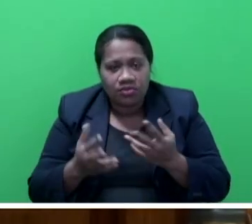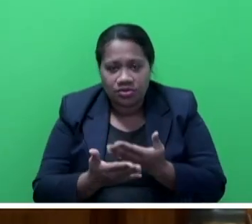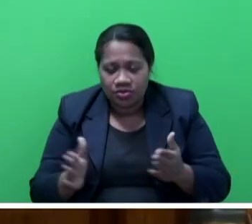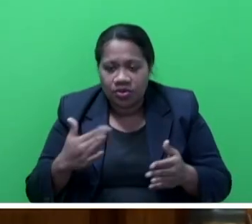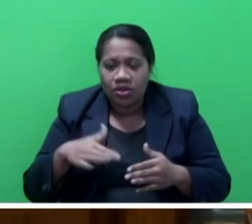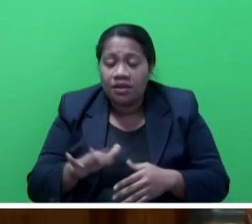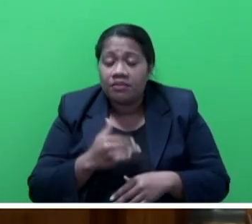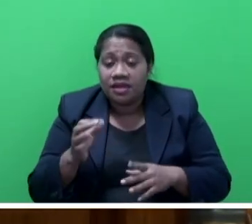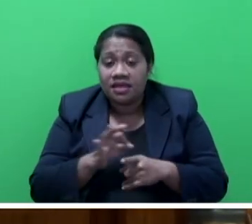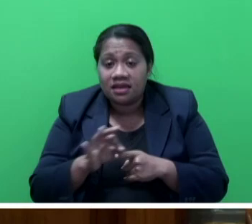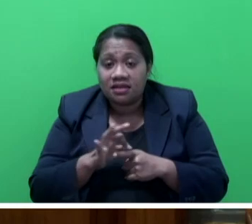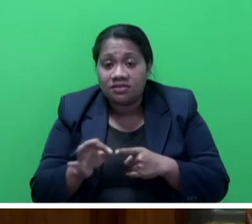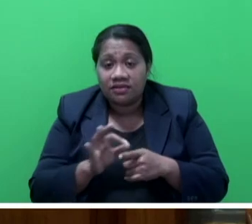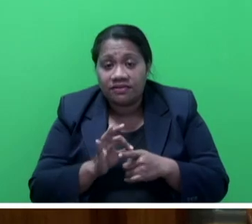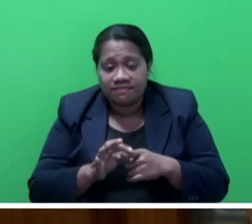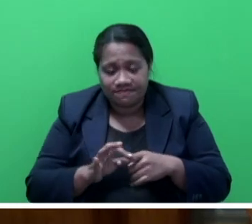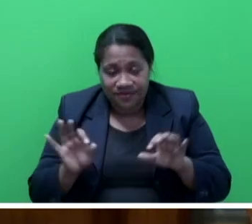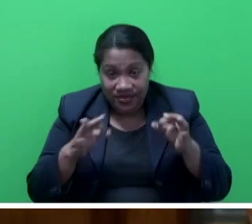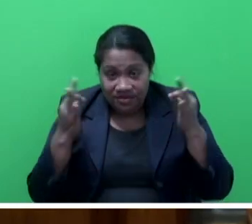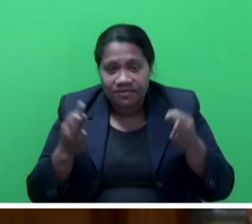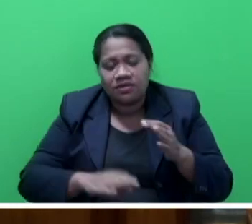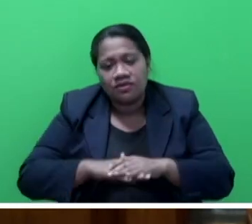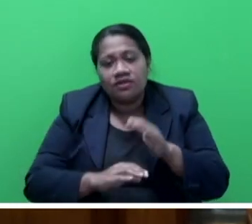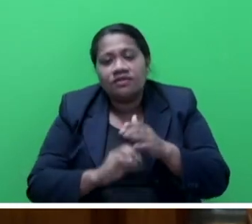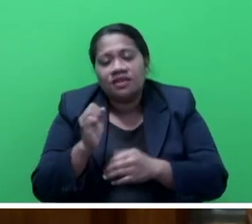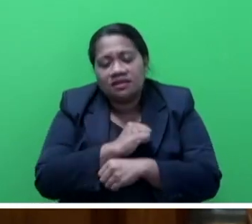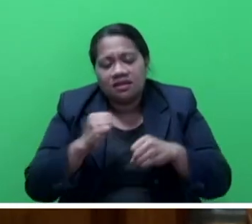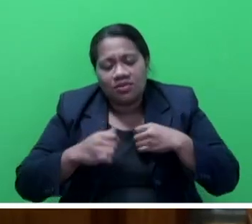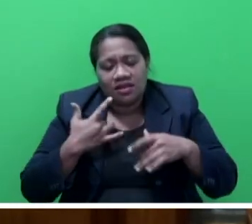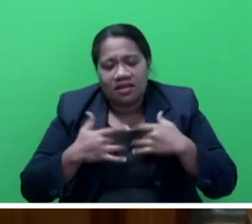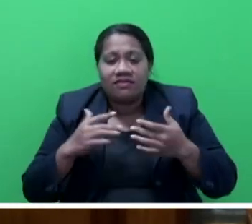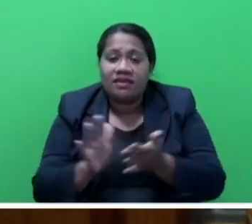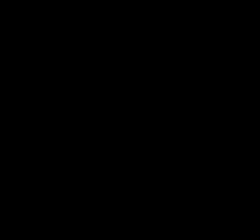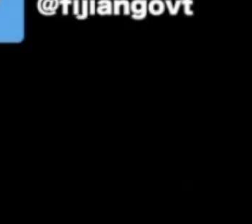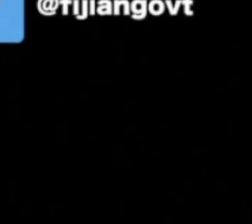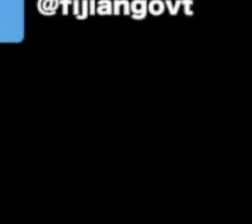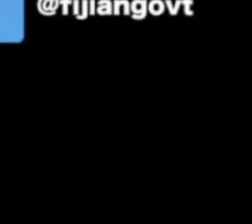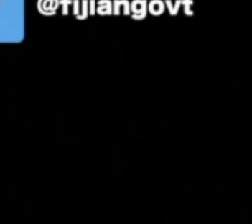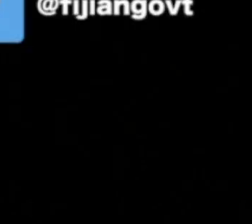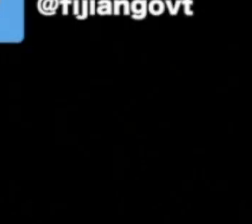festival fulfill our lives and bring us much happiness and joy. Happy Holi, and thank you.